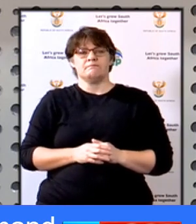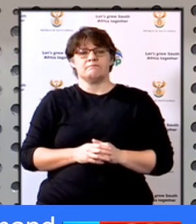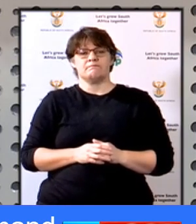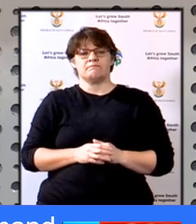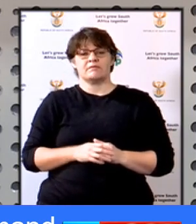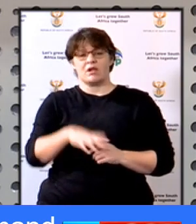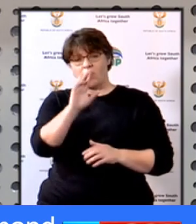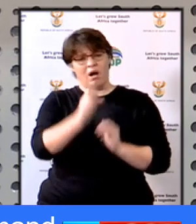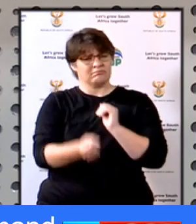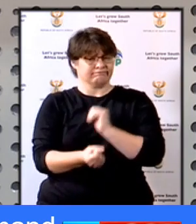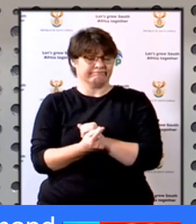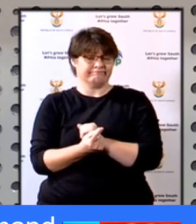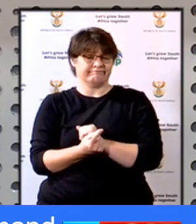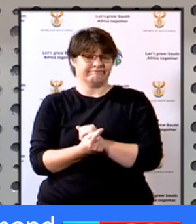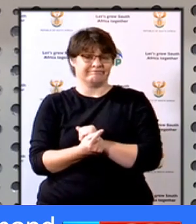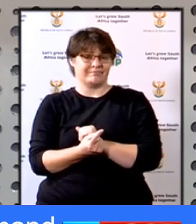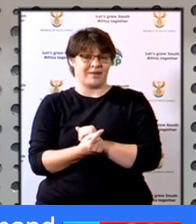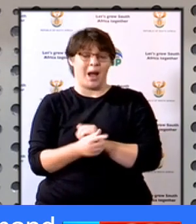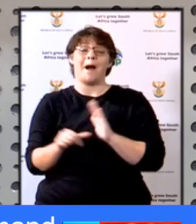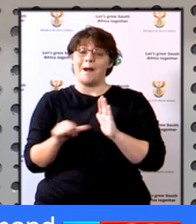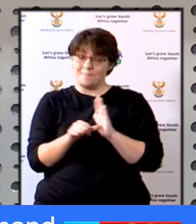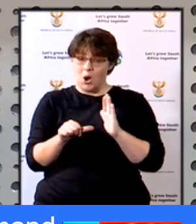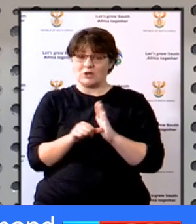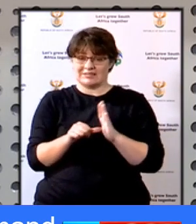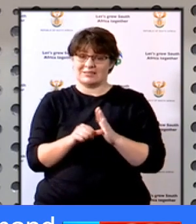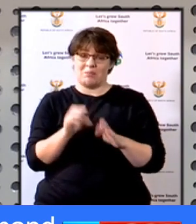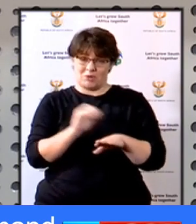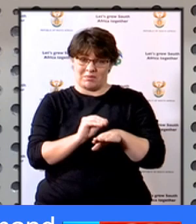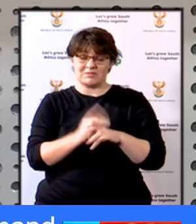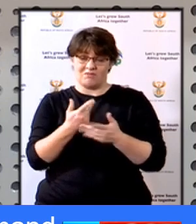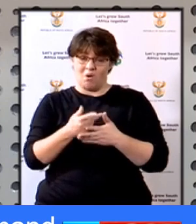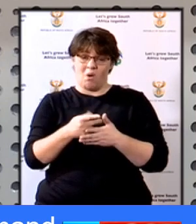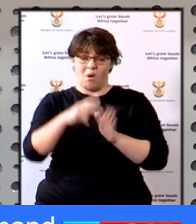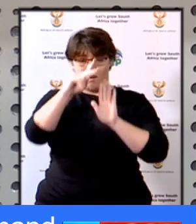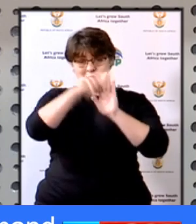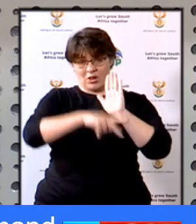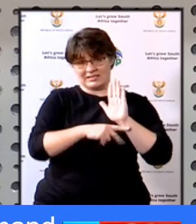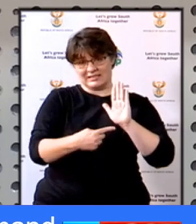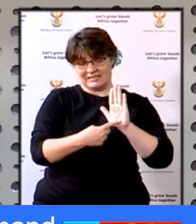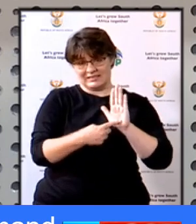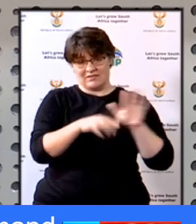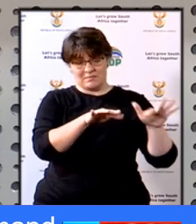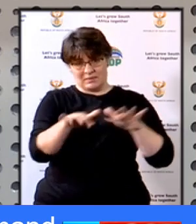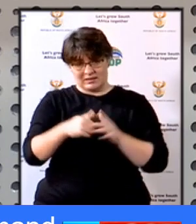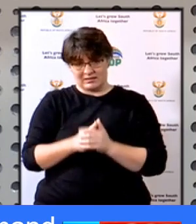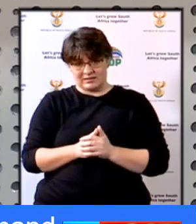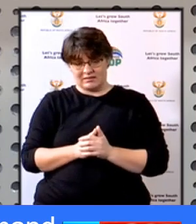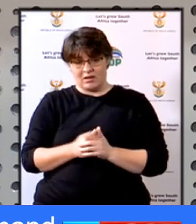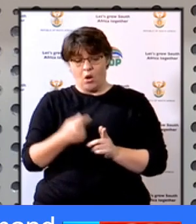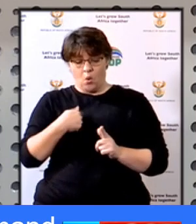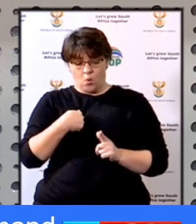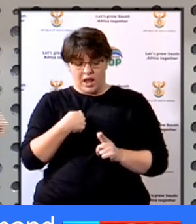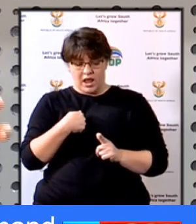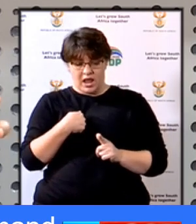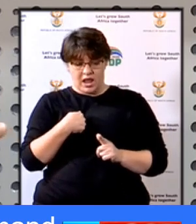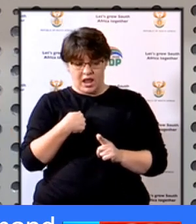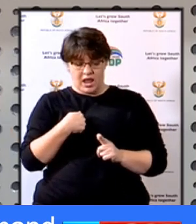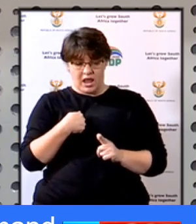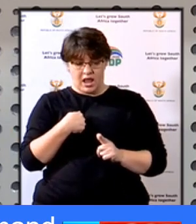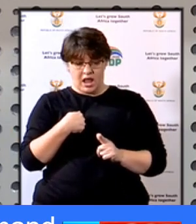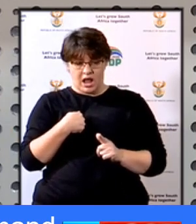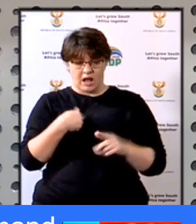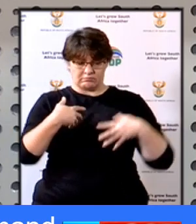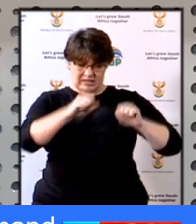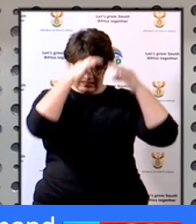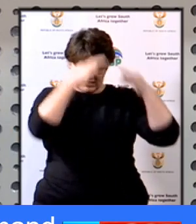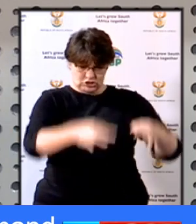But you raise, I think, the fundamental dilemma for public policy. For every action that we take, there's an argument for